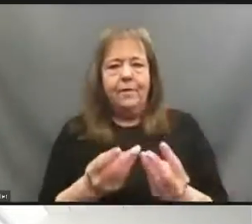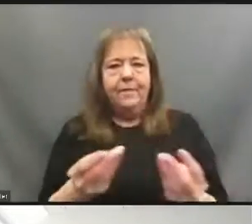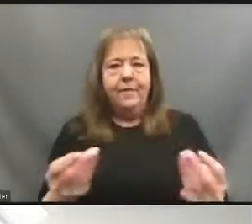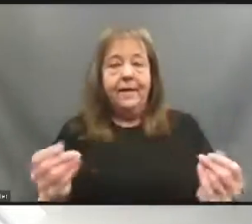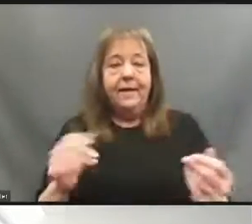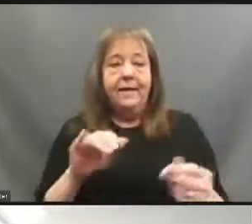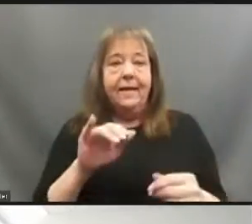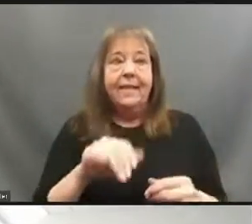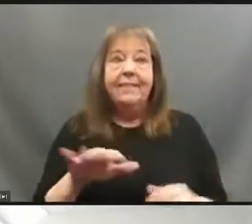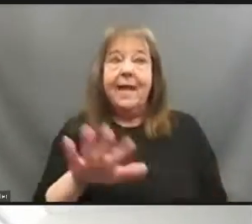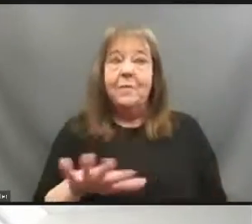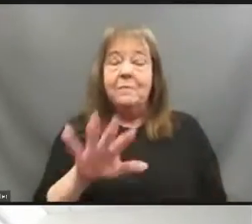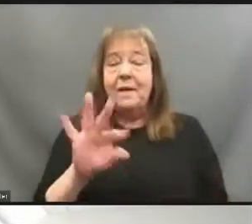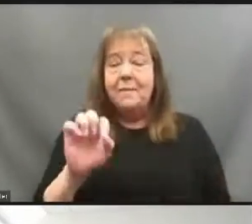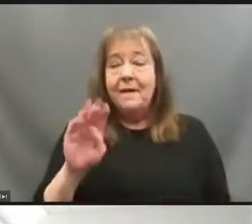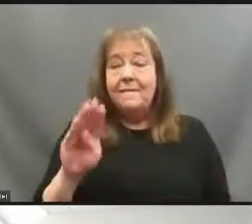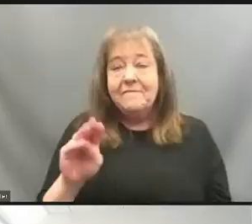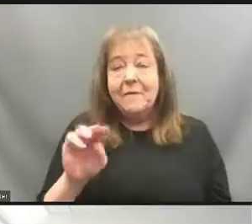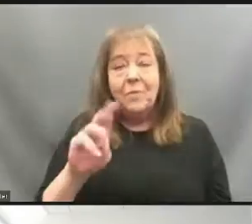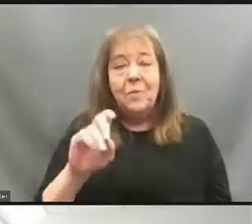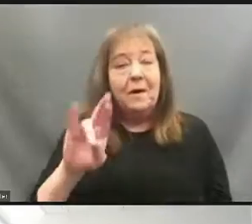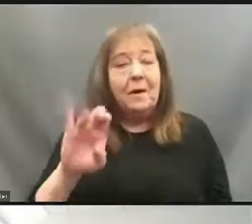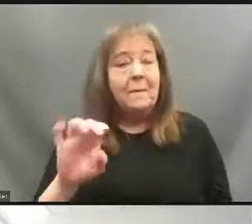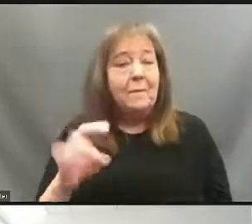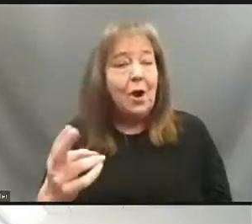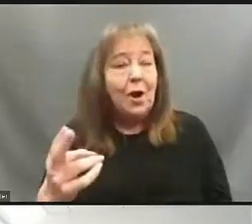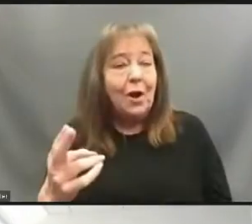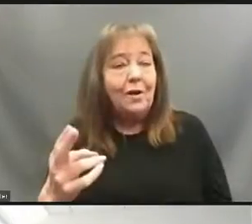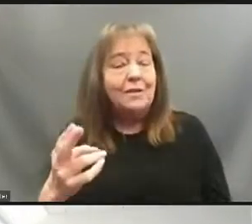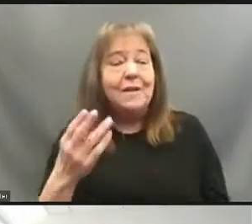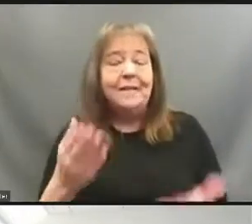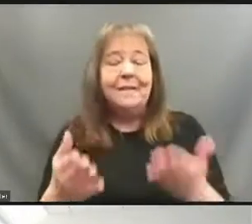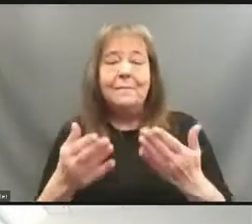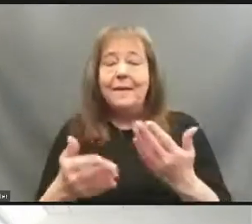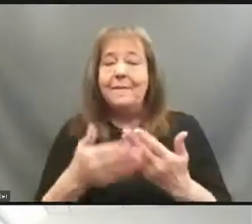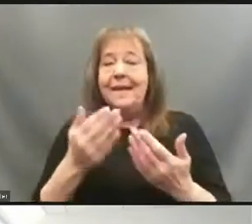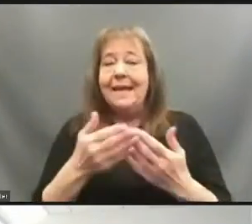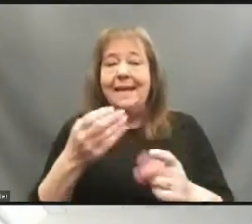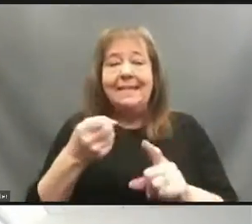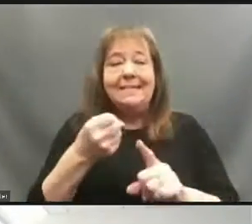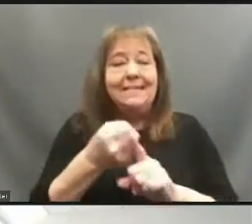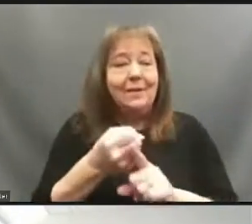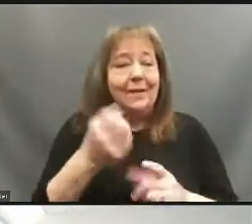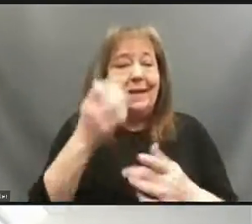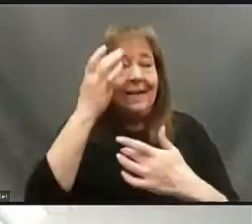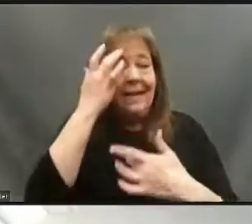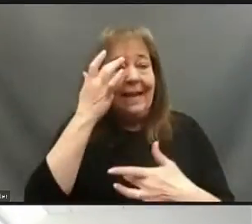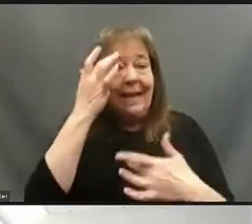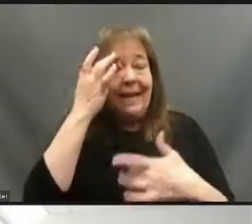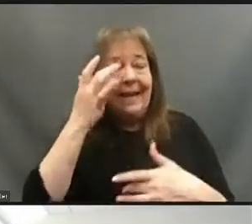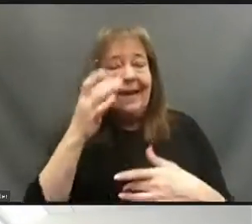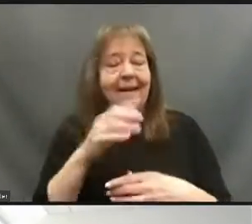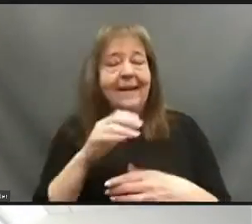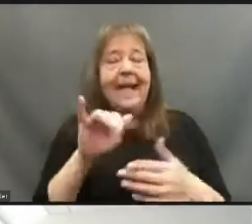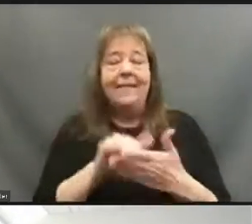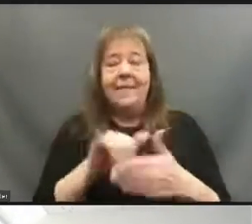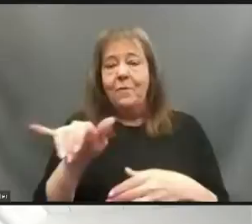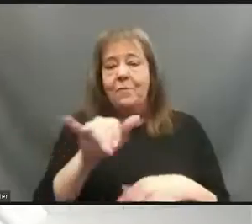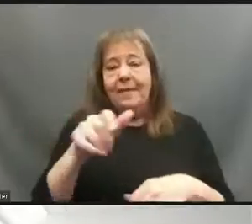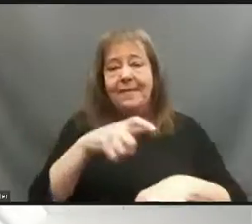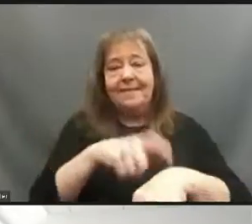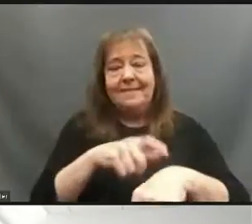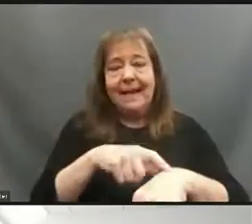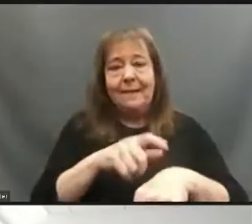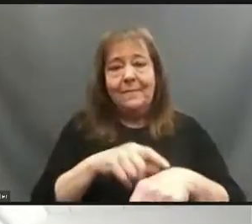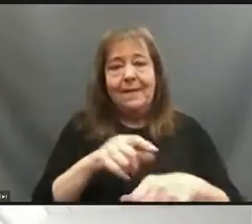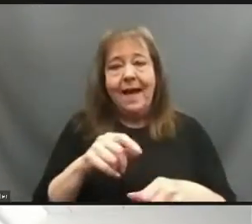to see more susceptibility to COVID infection coming online, at the same time that we would historically have